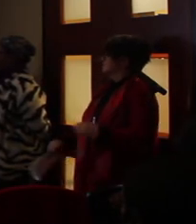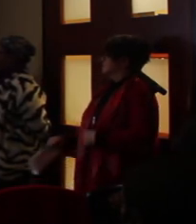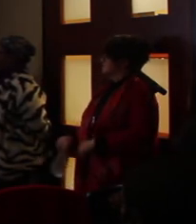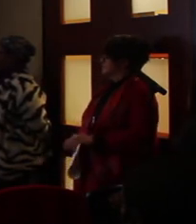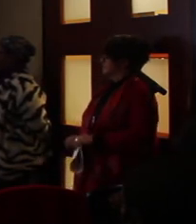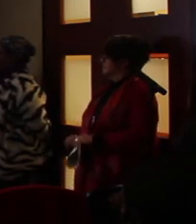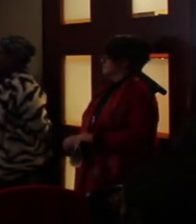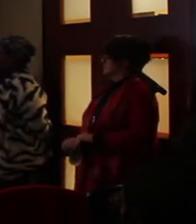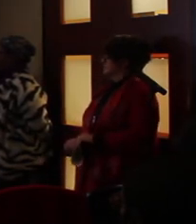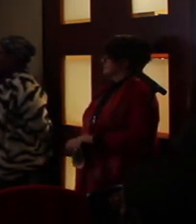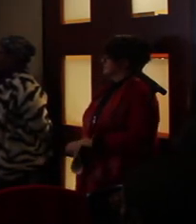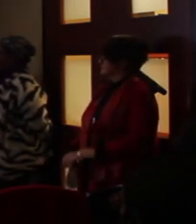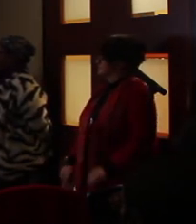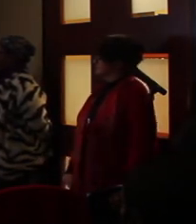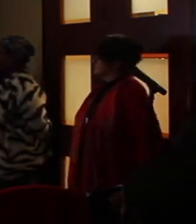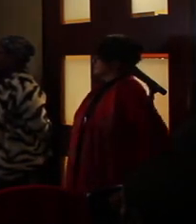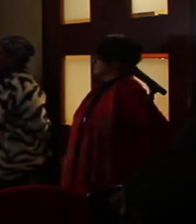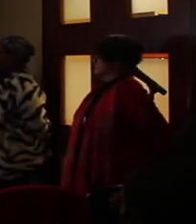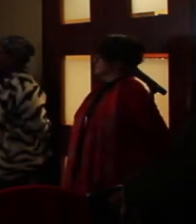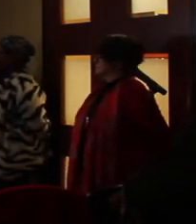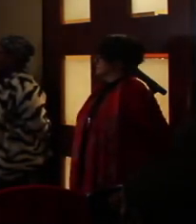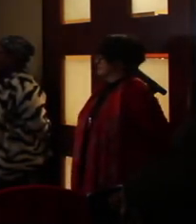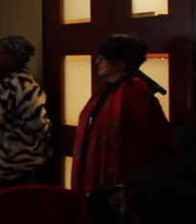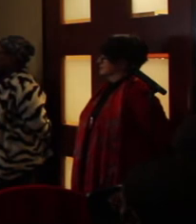De pie a cabeza, porque esa es mi cultura,